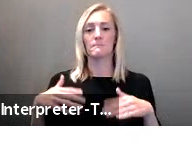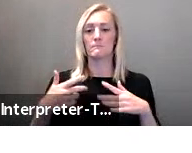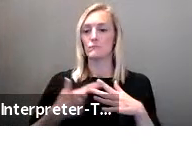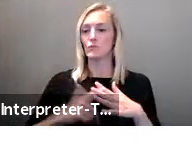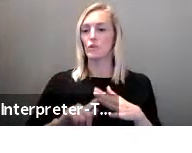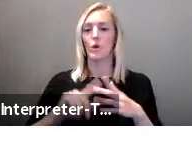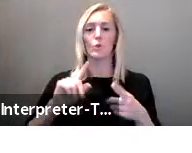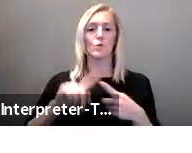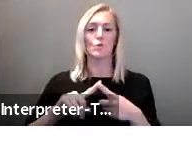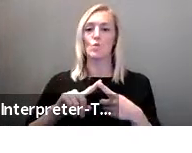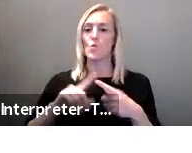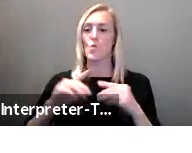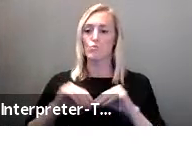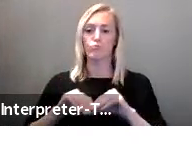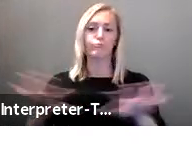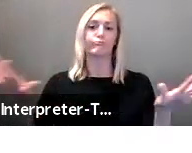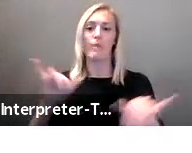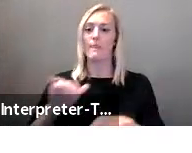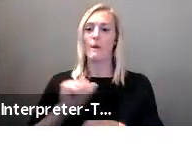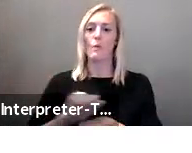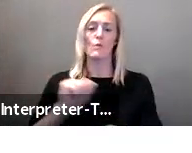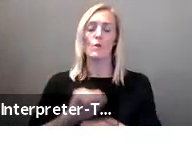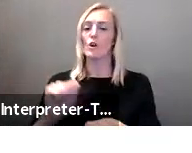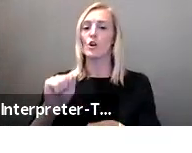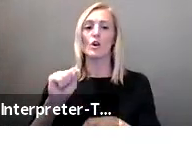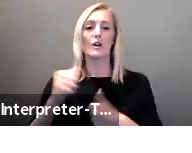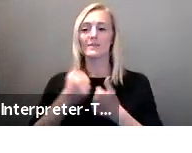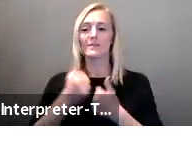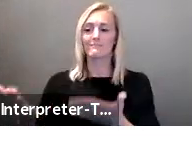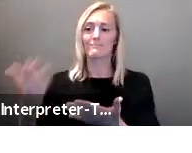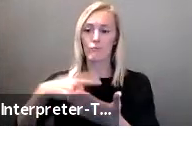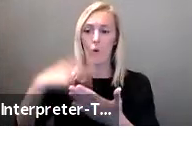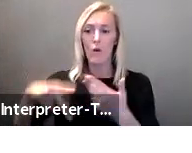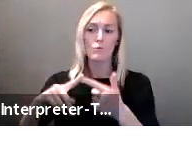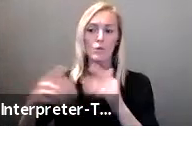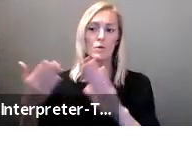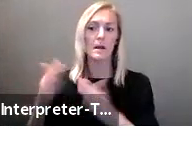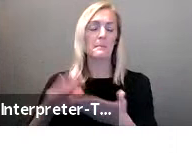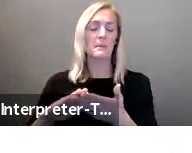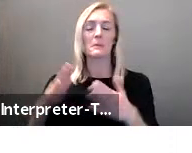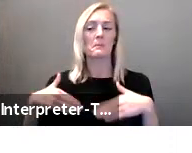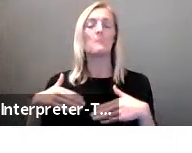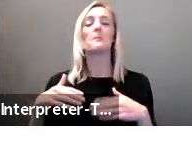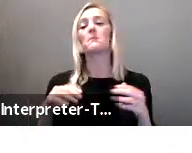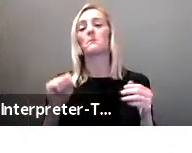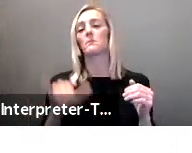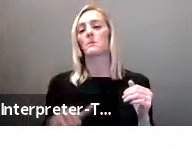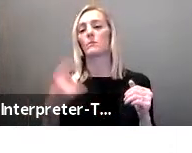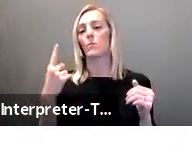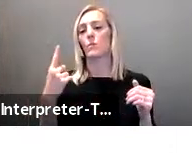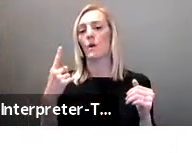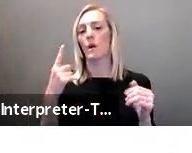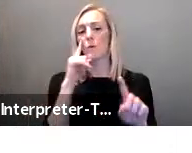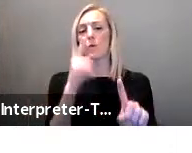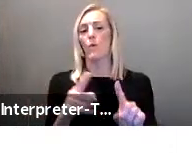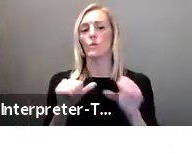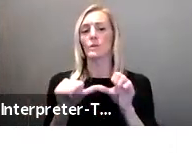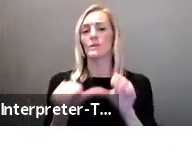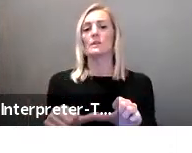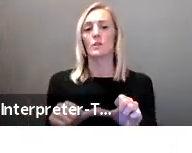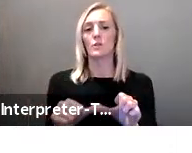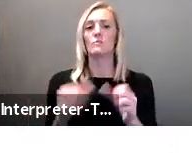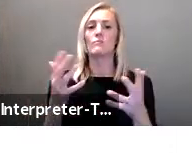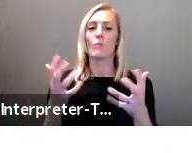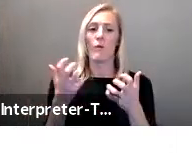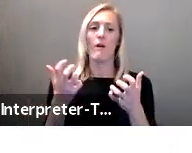a different format, which is delivering programs to our community. So that is one way to continue this work, but we want to support the existing efforts to expand